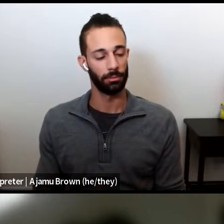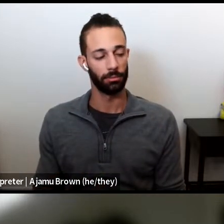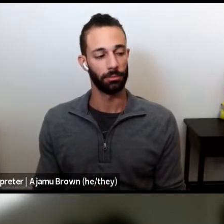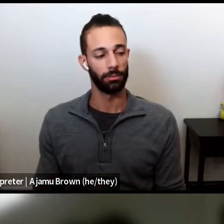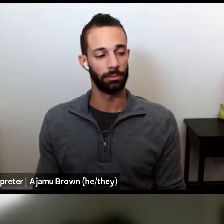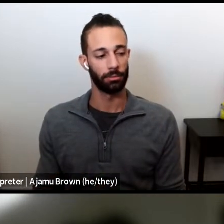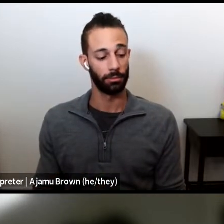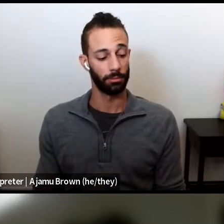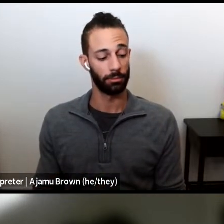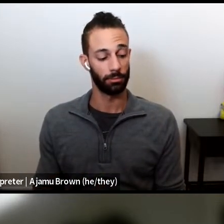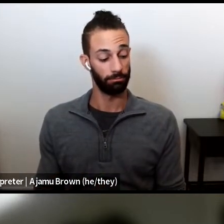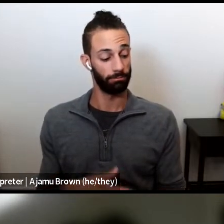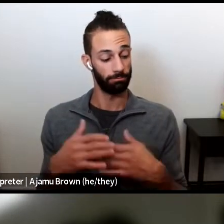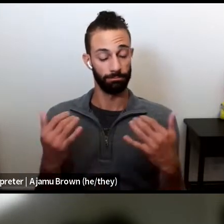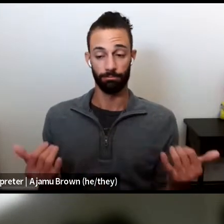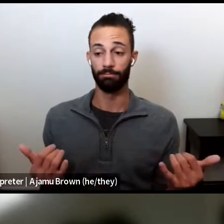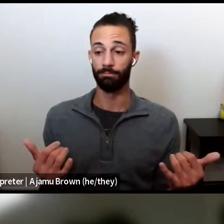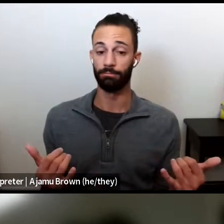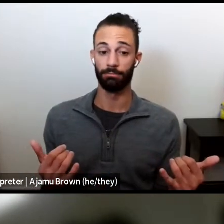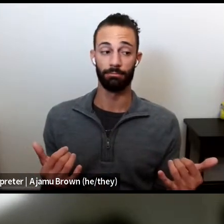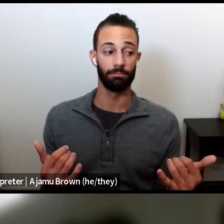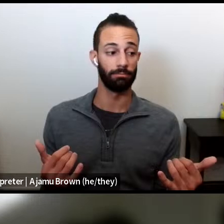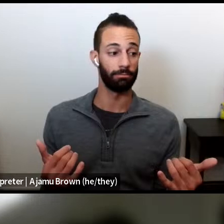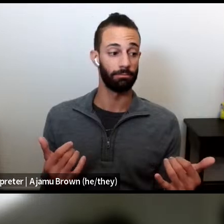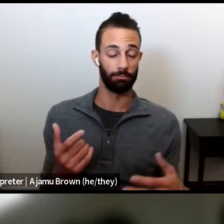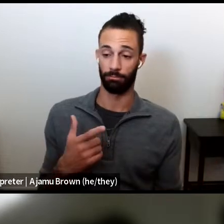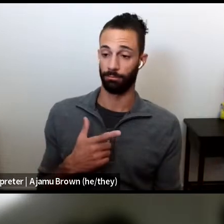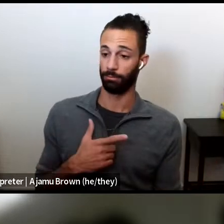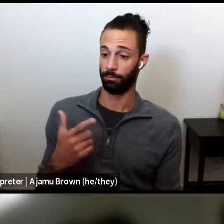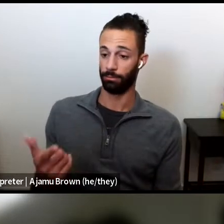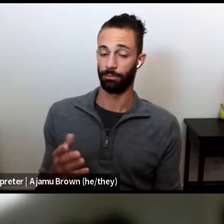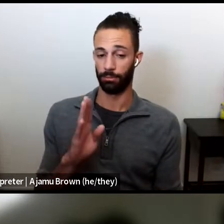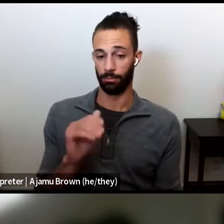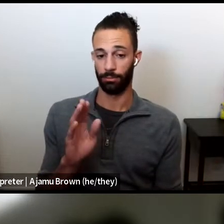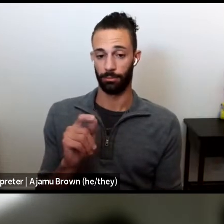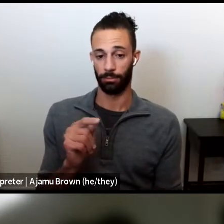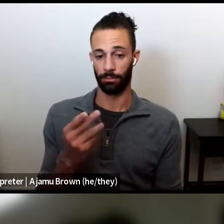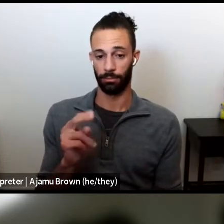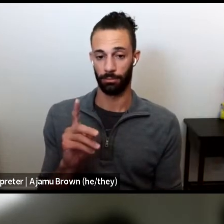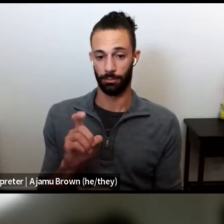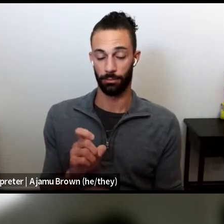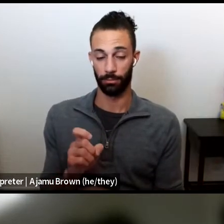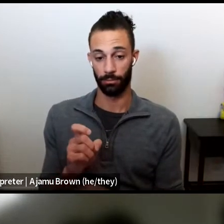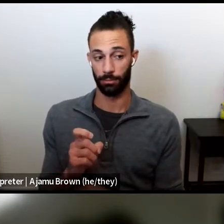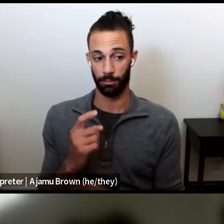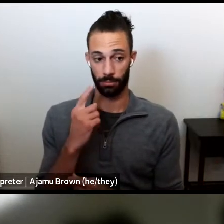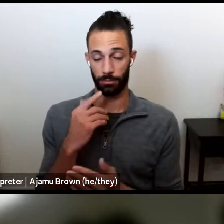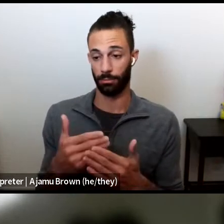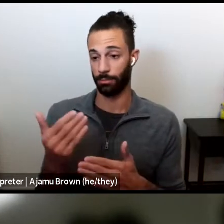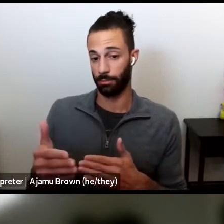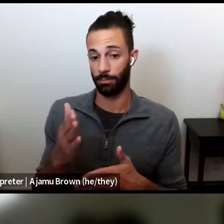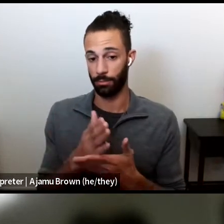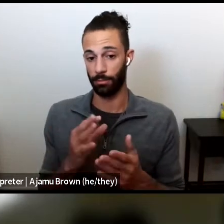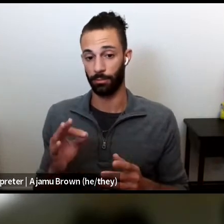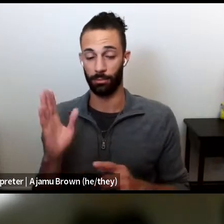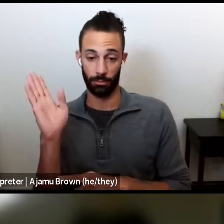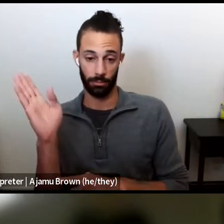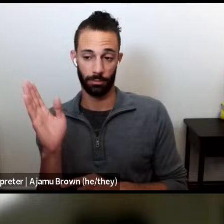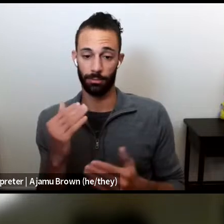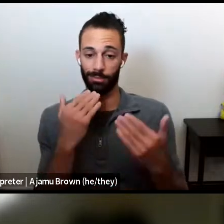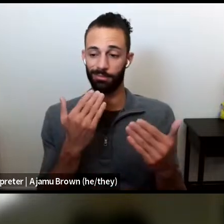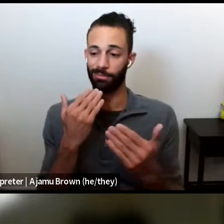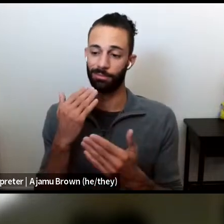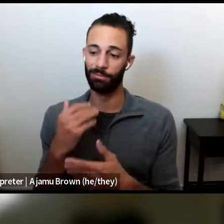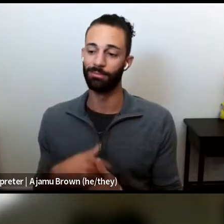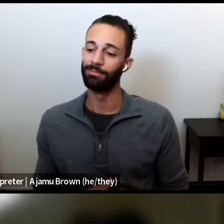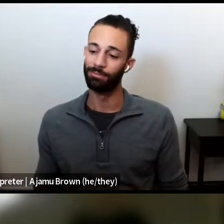And with that, I will pass it on to back to Babatunde for the next part of our presentation here. Thank you, everyone.